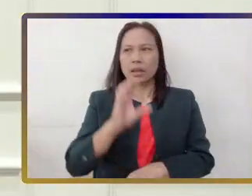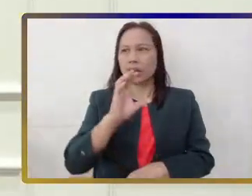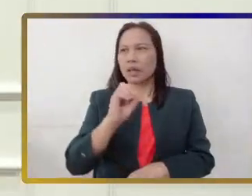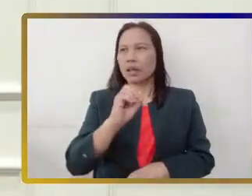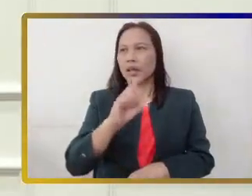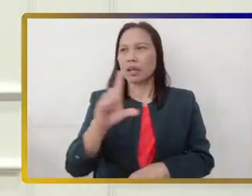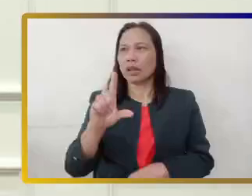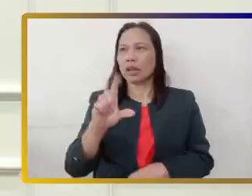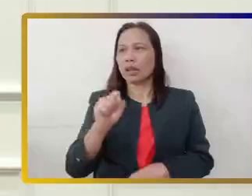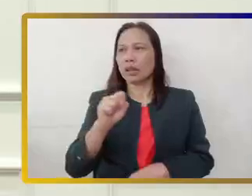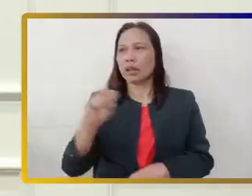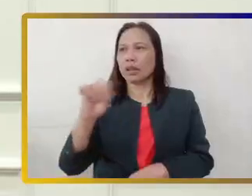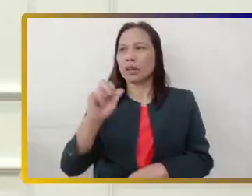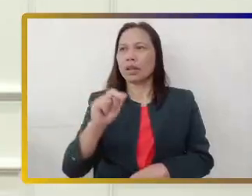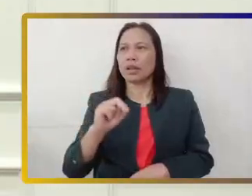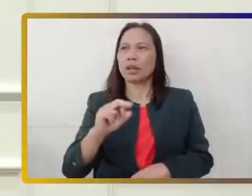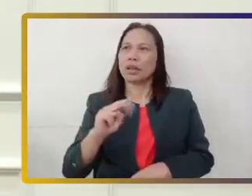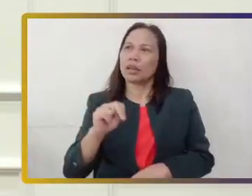2